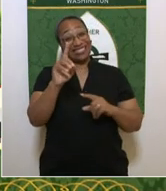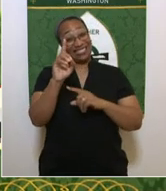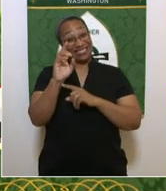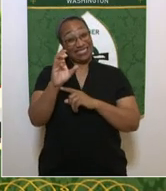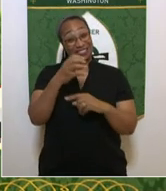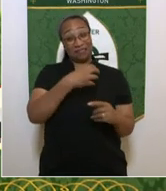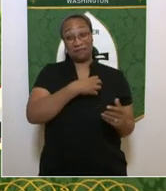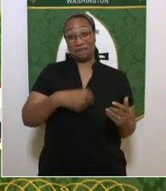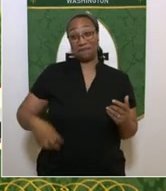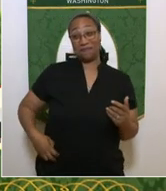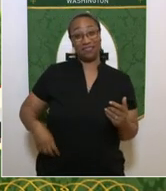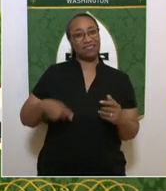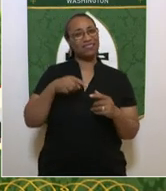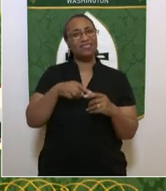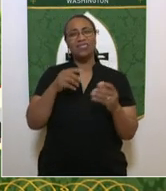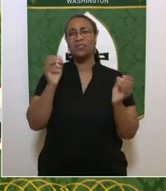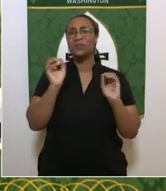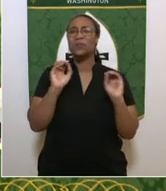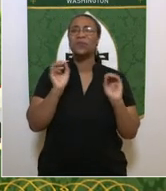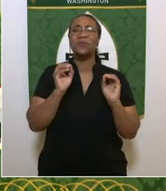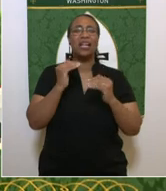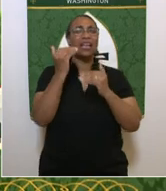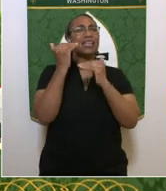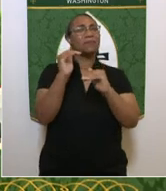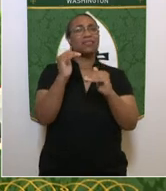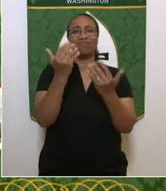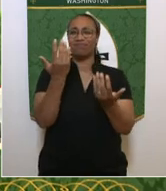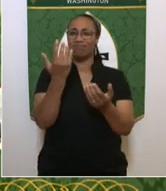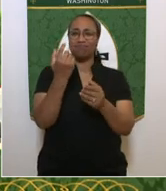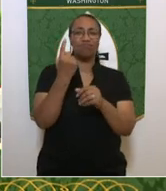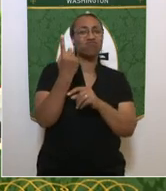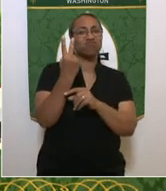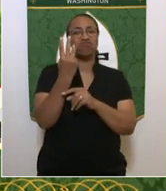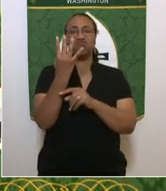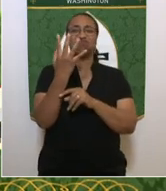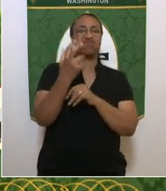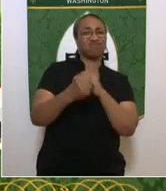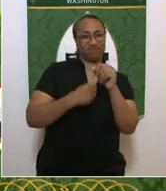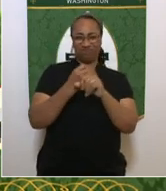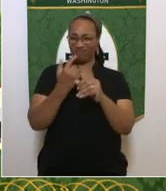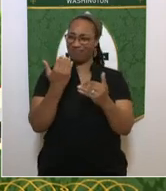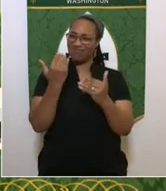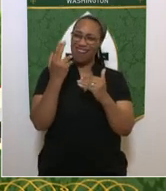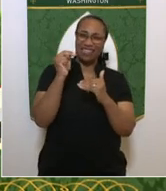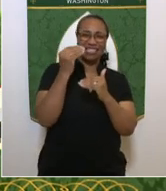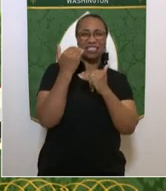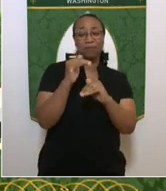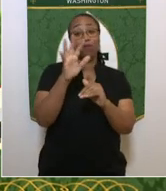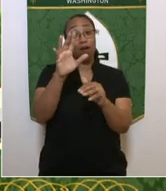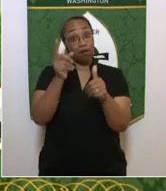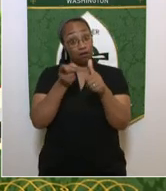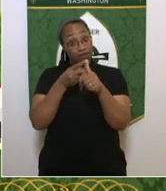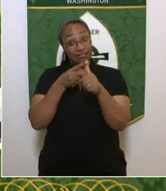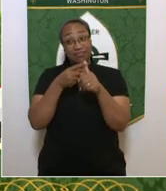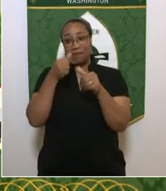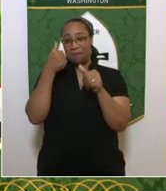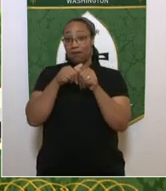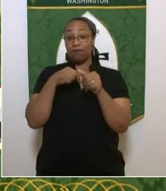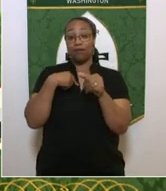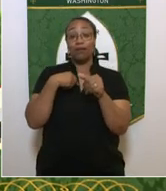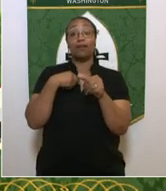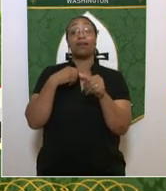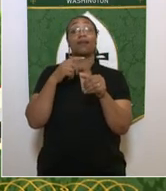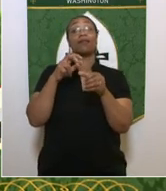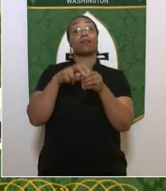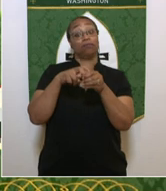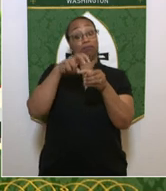mayor. And so I expect that the thing that would make me happiest is to be helping cities.